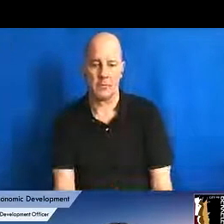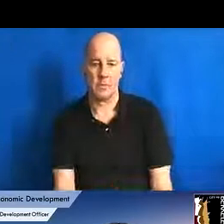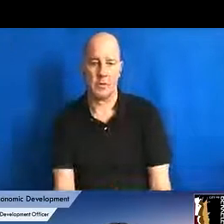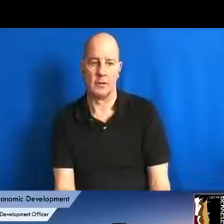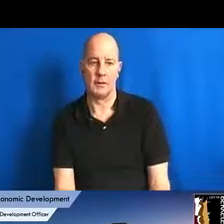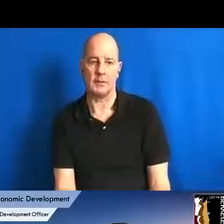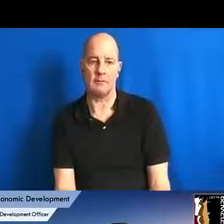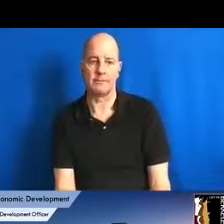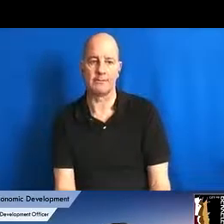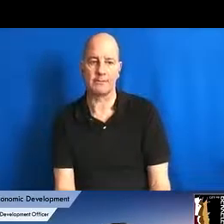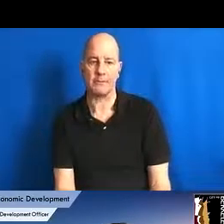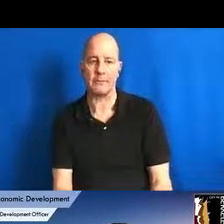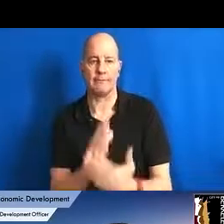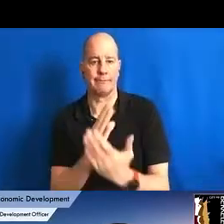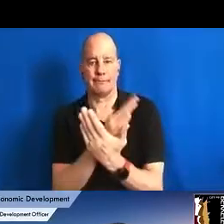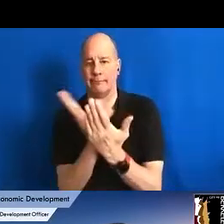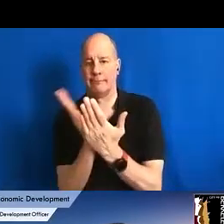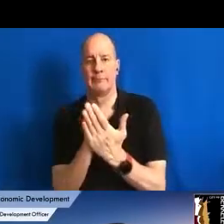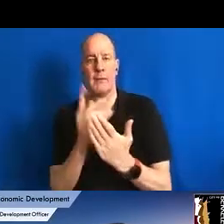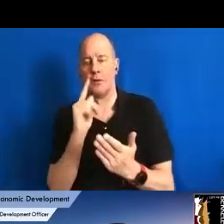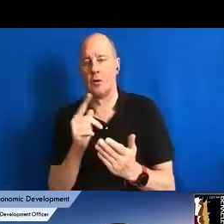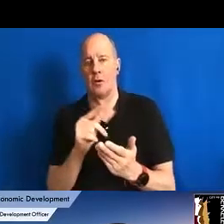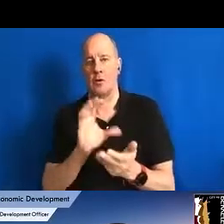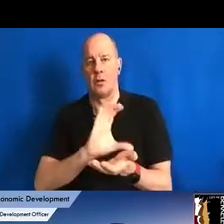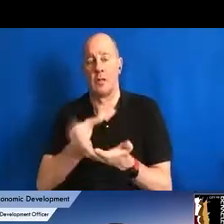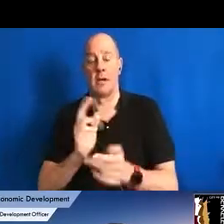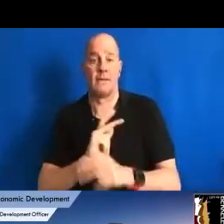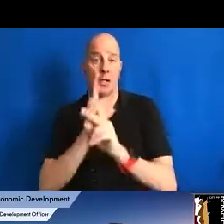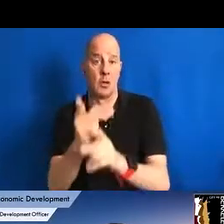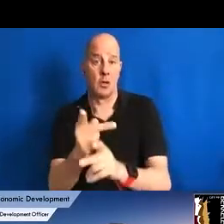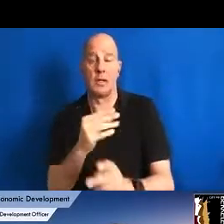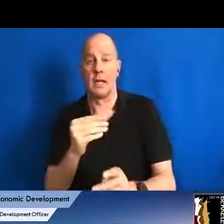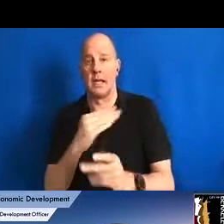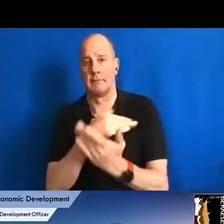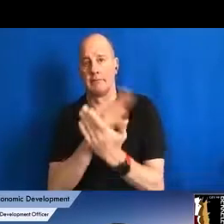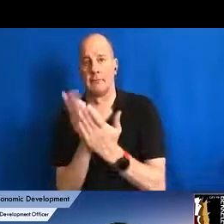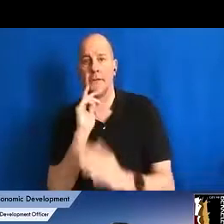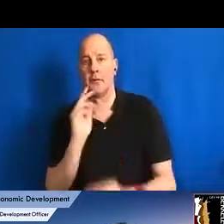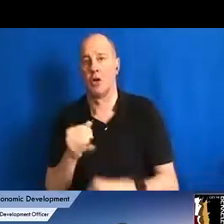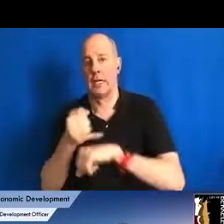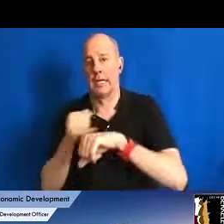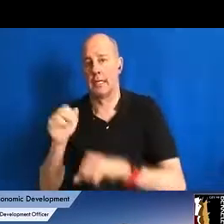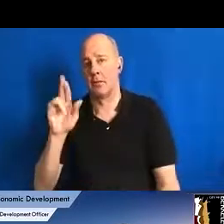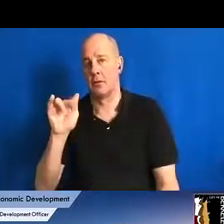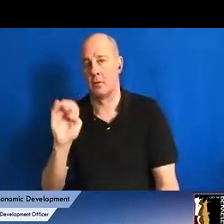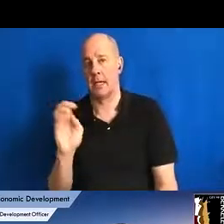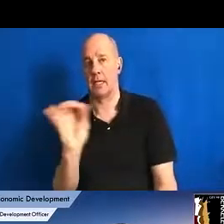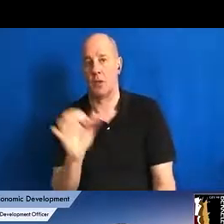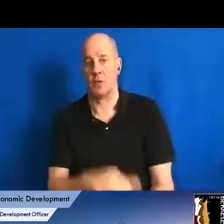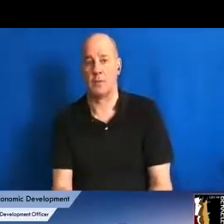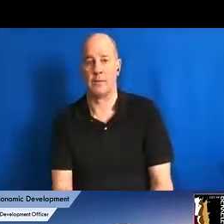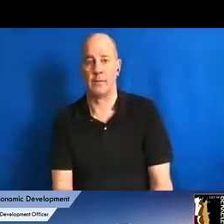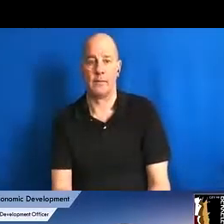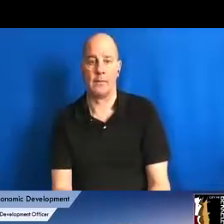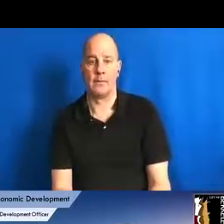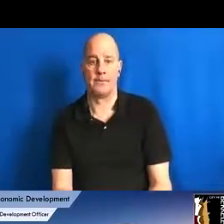a range of total amount loaned and a range of interest rates, and as well as